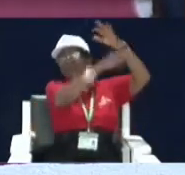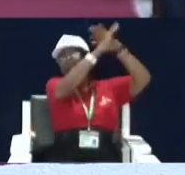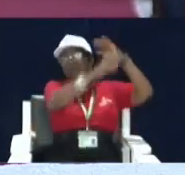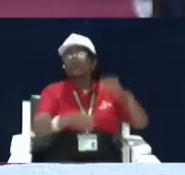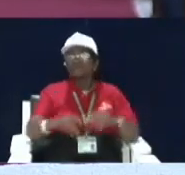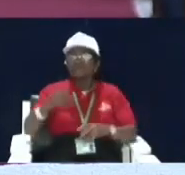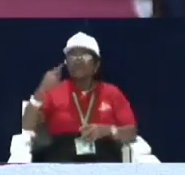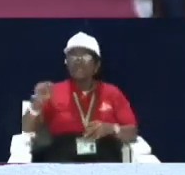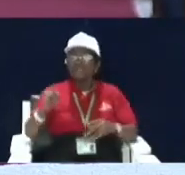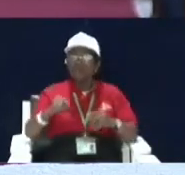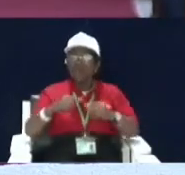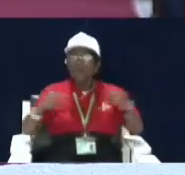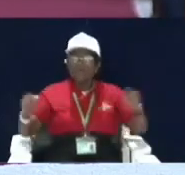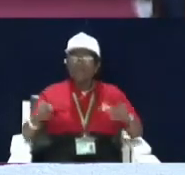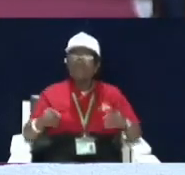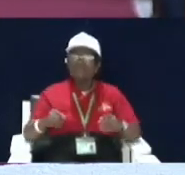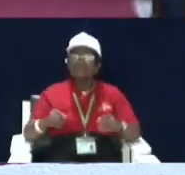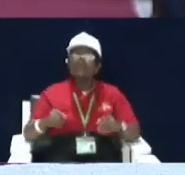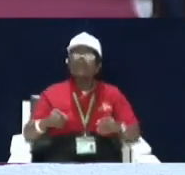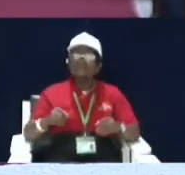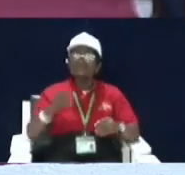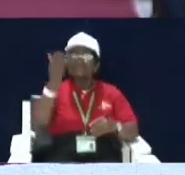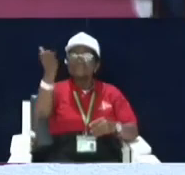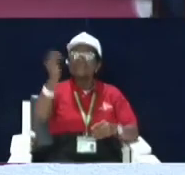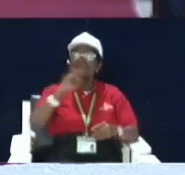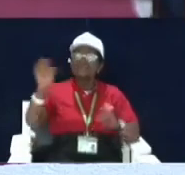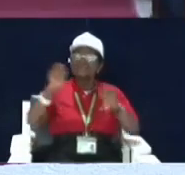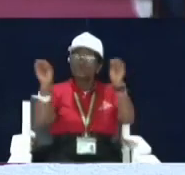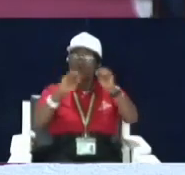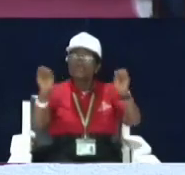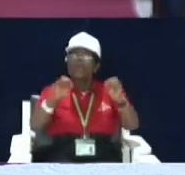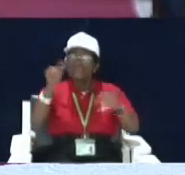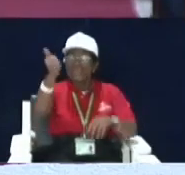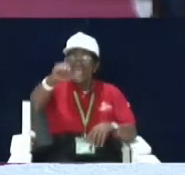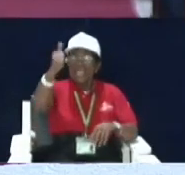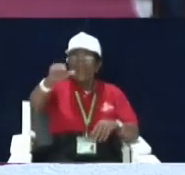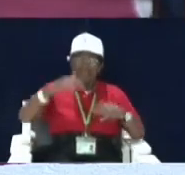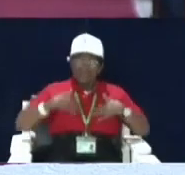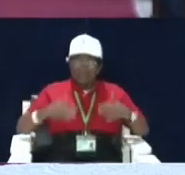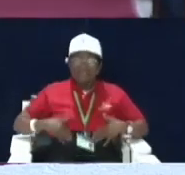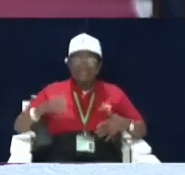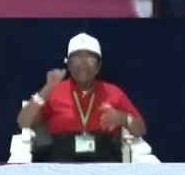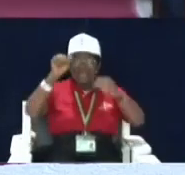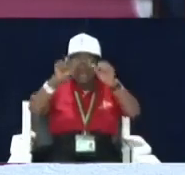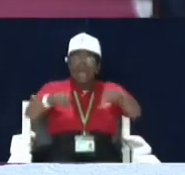then there's nothing anybody can say. They will see who is the winner.